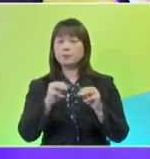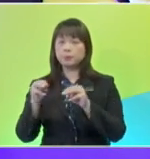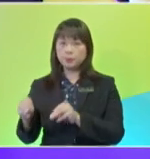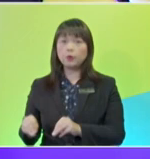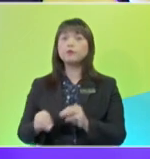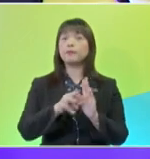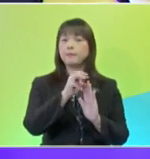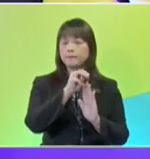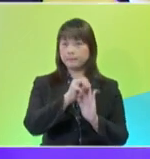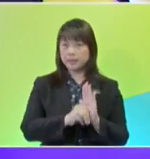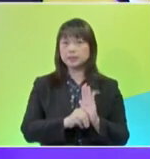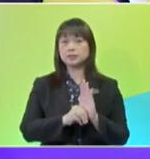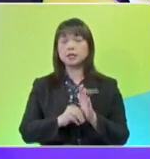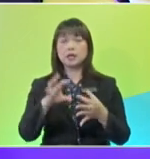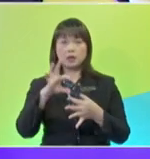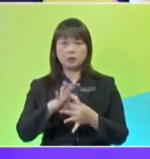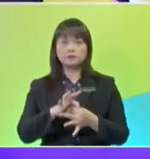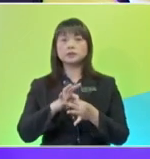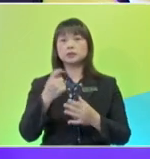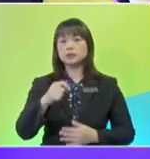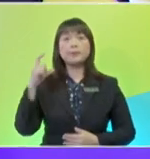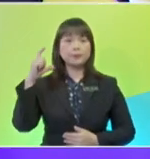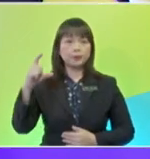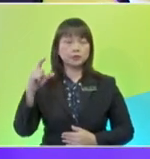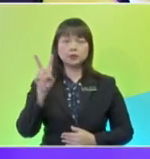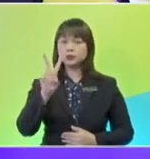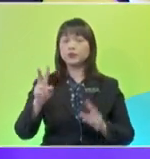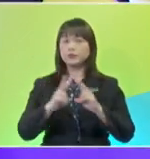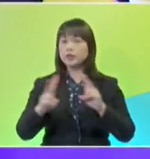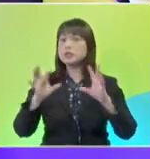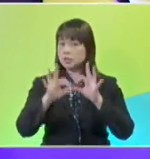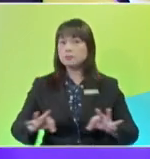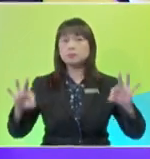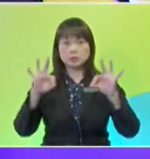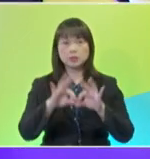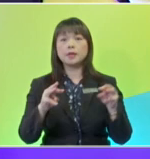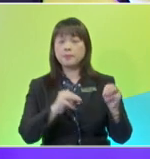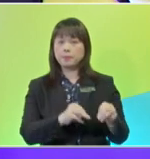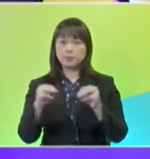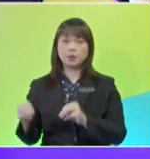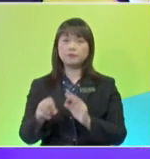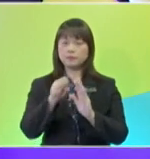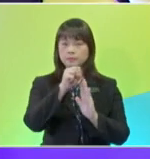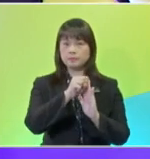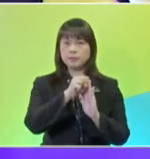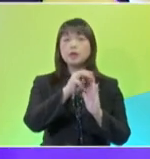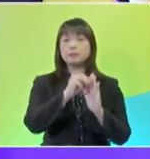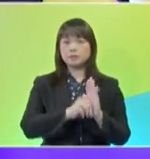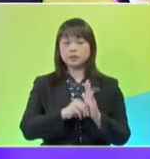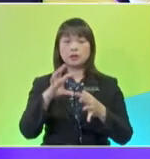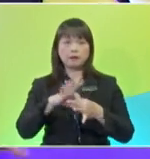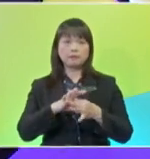right. there are actually two important movements of the moon. Mm-hmm. So the first movement is called the rotation. Mm-hmm. So rotation